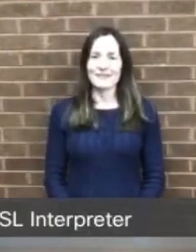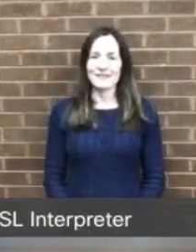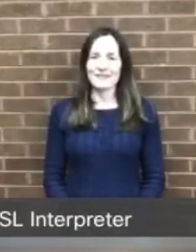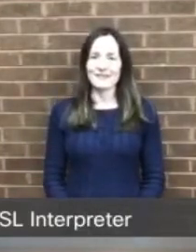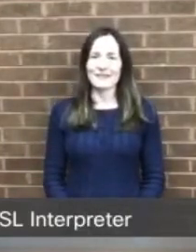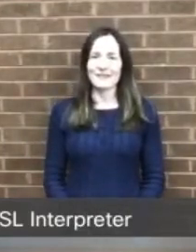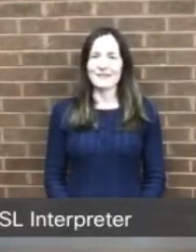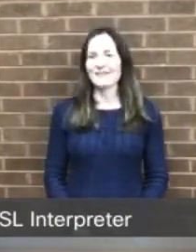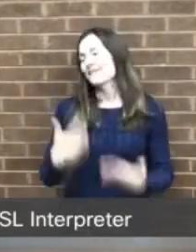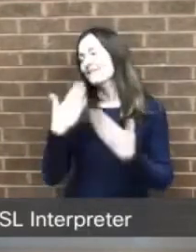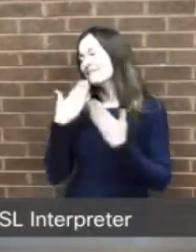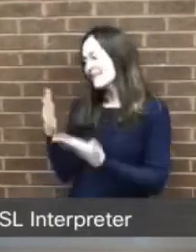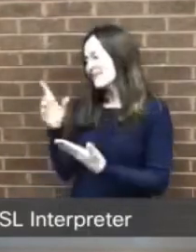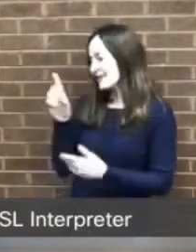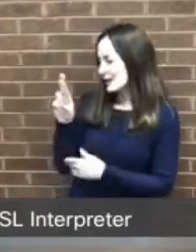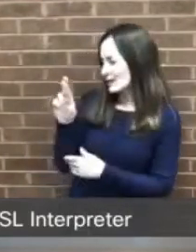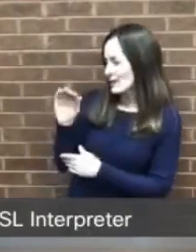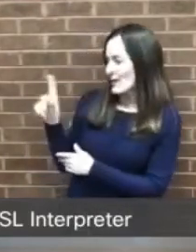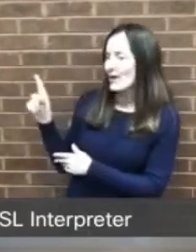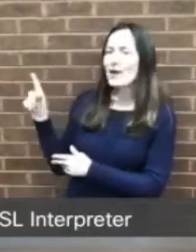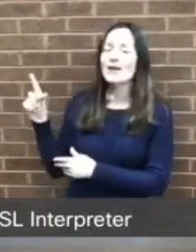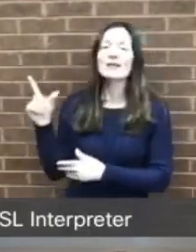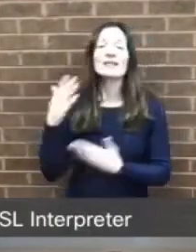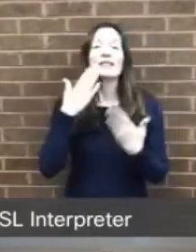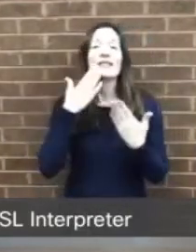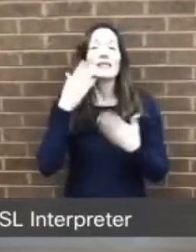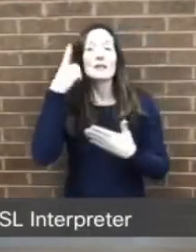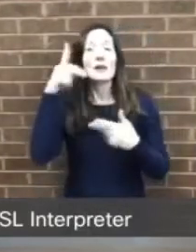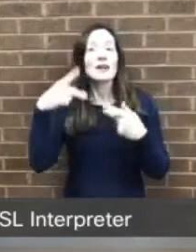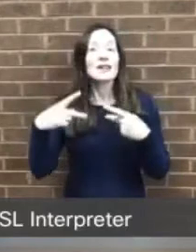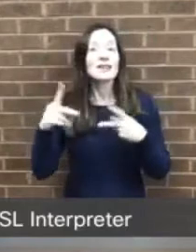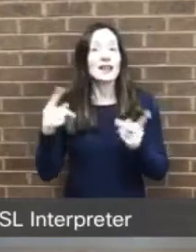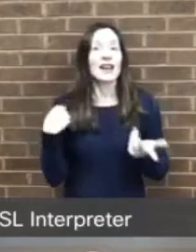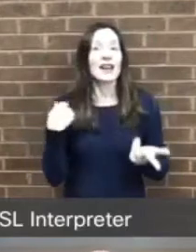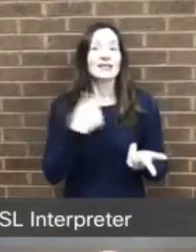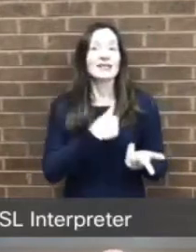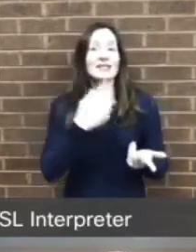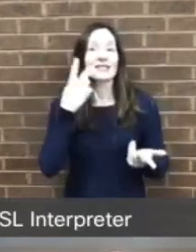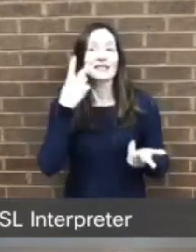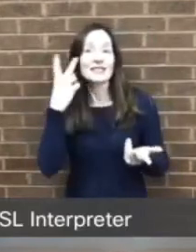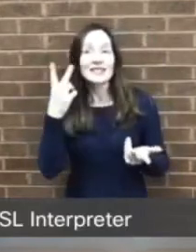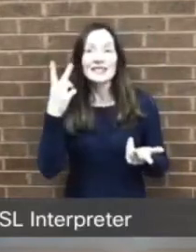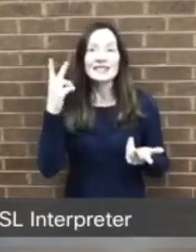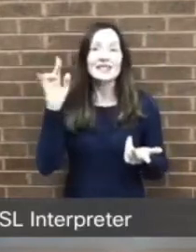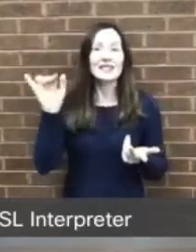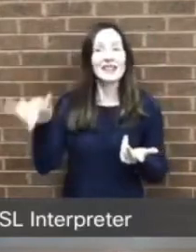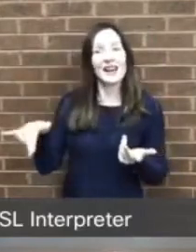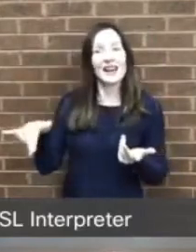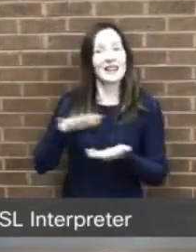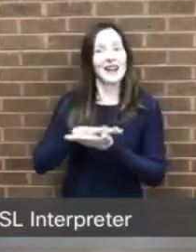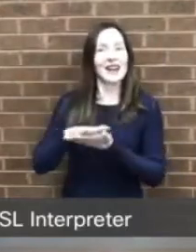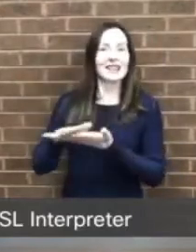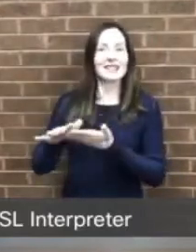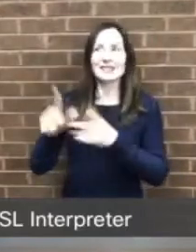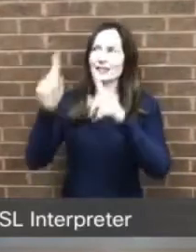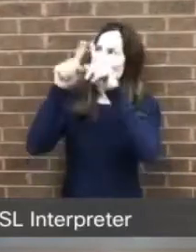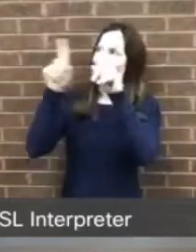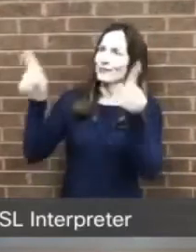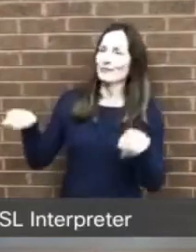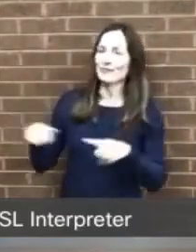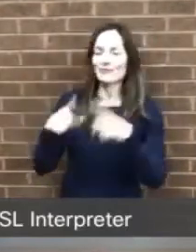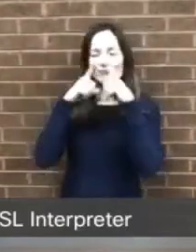Thank you, Dr. Ball. And thank you for letting us see that nice COVID beard. I like it. We really appreciate your partnership with this